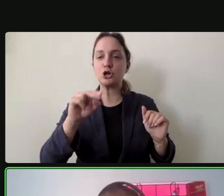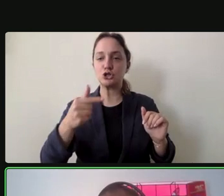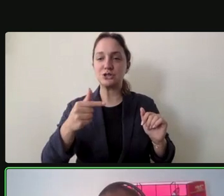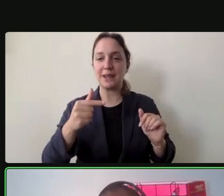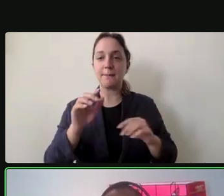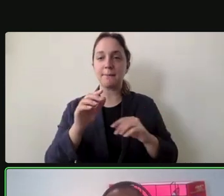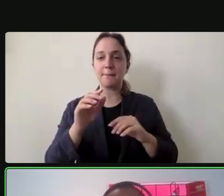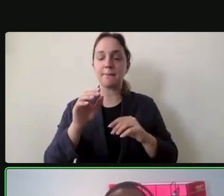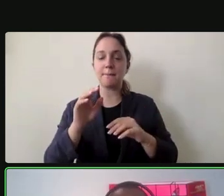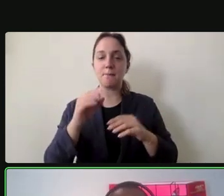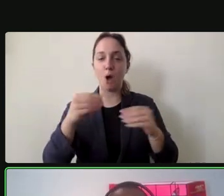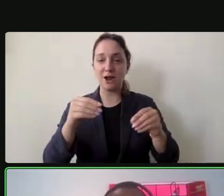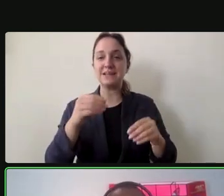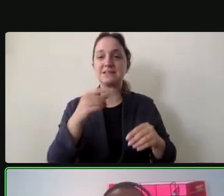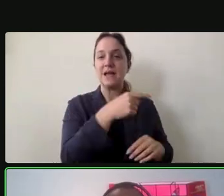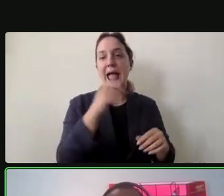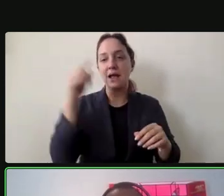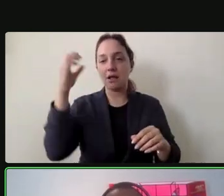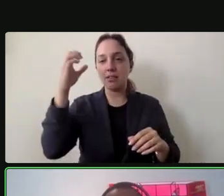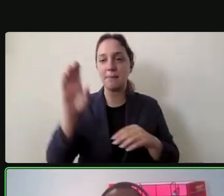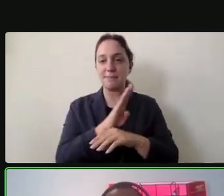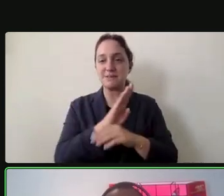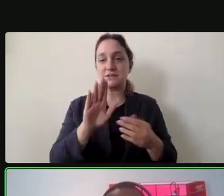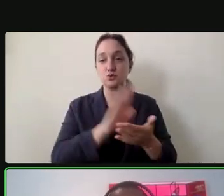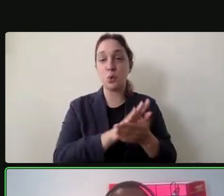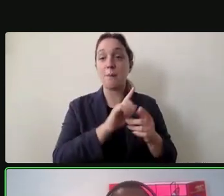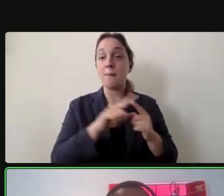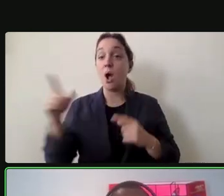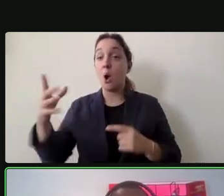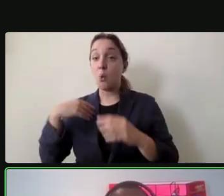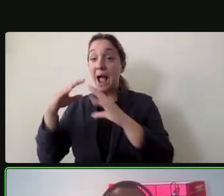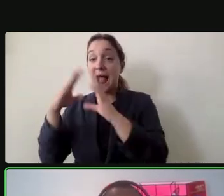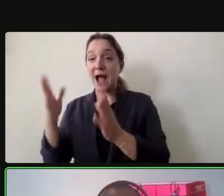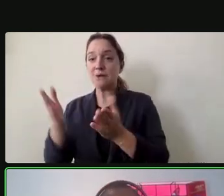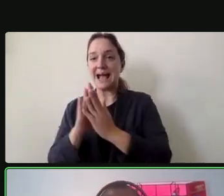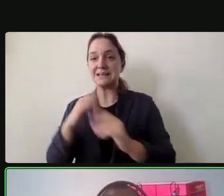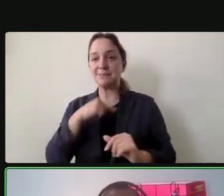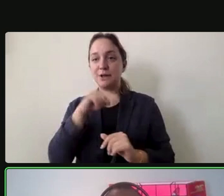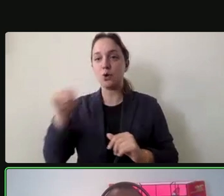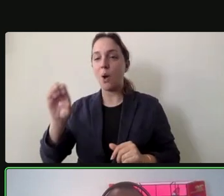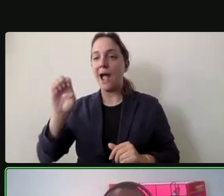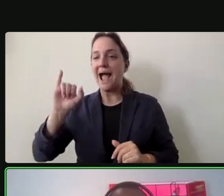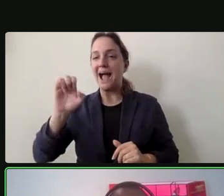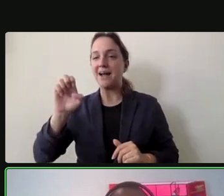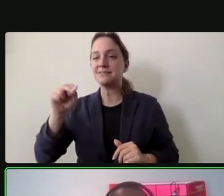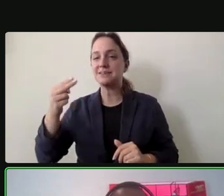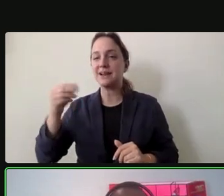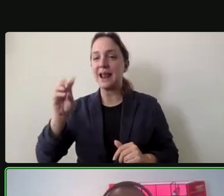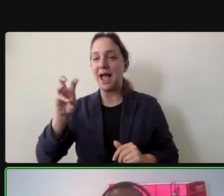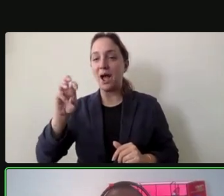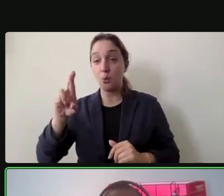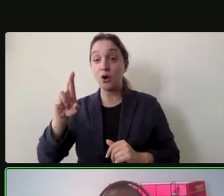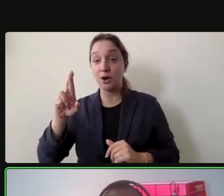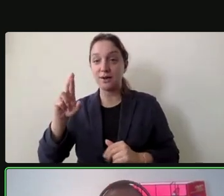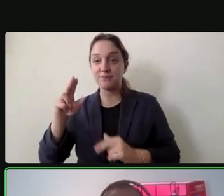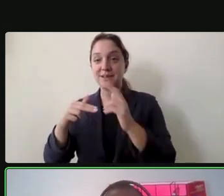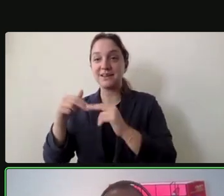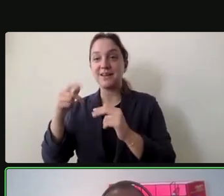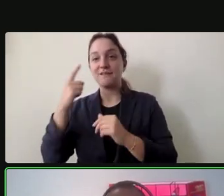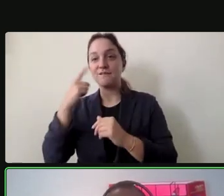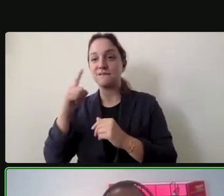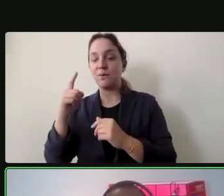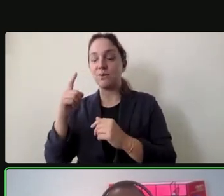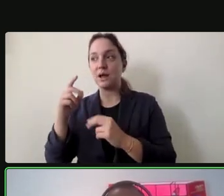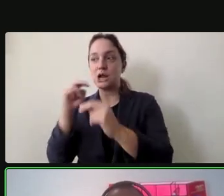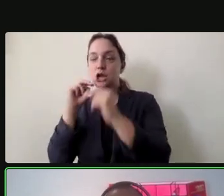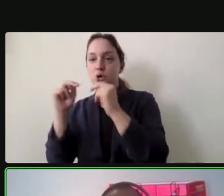York. But the White House had asked me to come down to the Eisenhower building for a meeting to begin the negotiations with